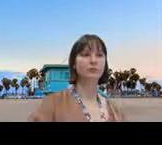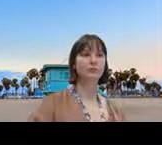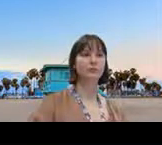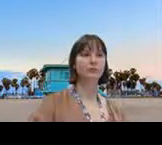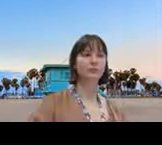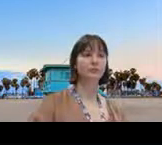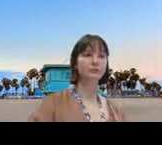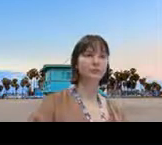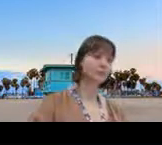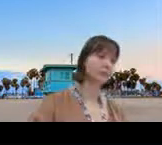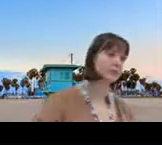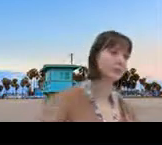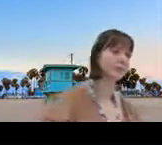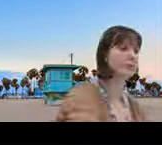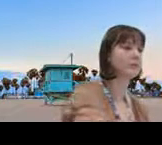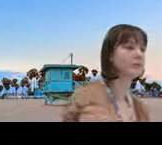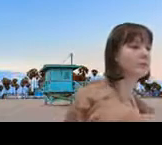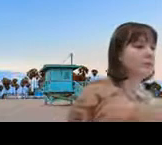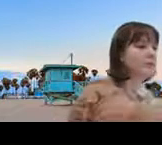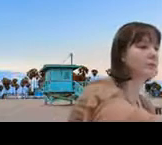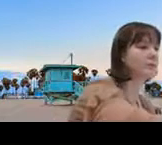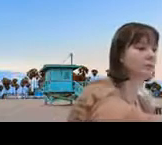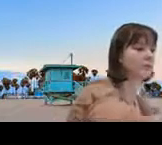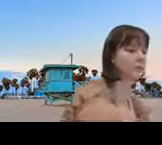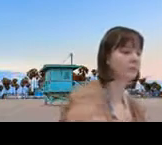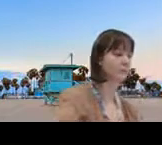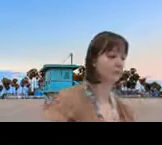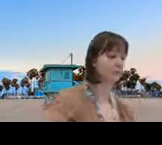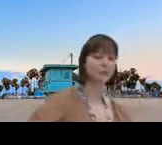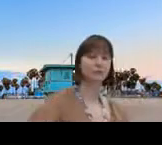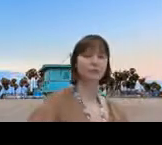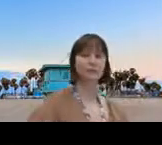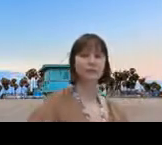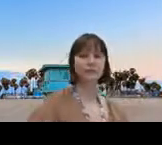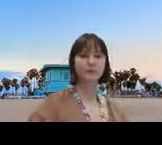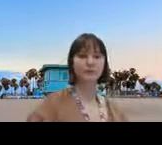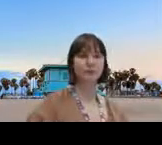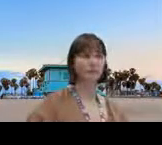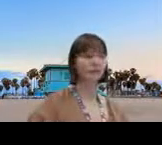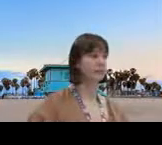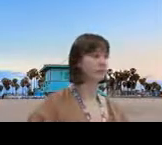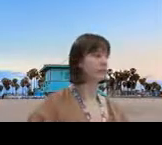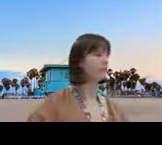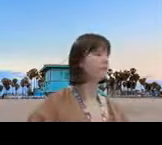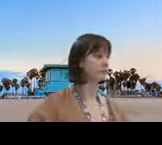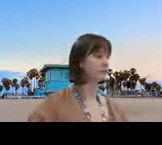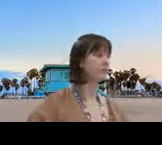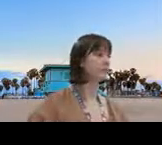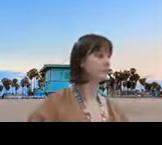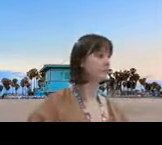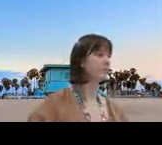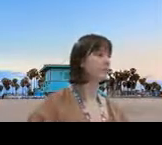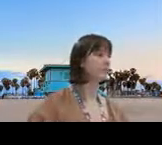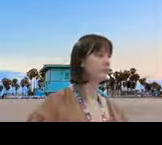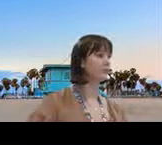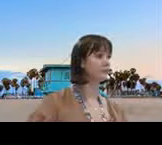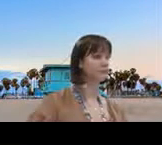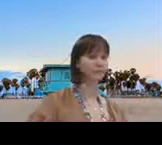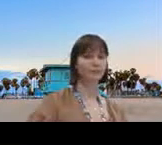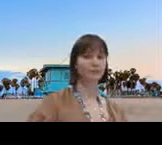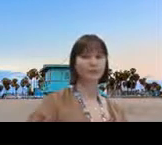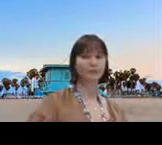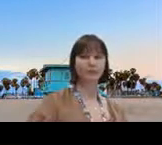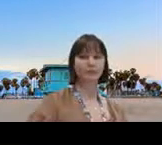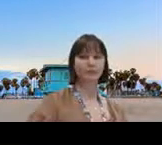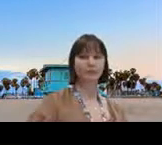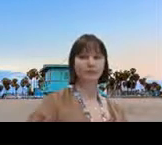that occurs in an acute care setting on an acute ward that involves a team leader, an Aboriginal registered nurse, an Aboriginal patient, and then